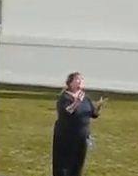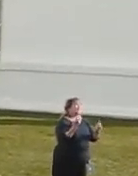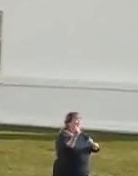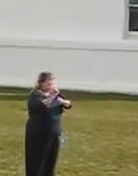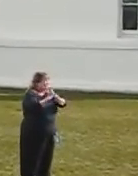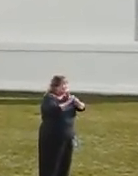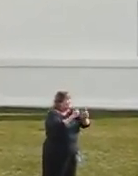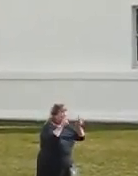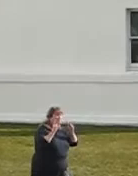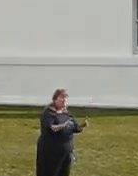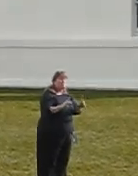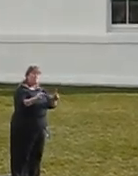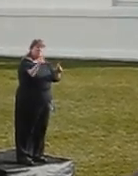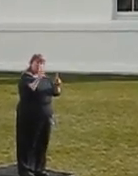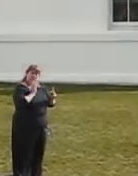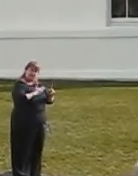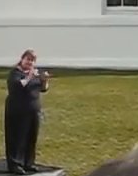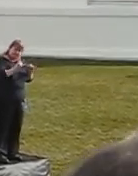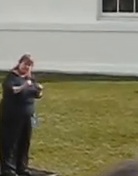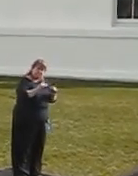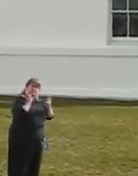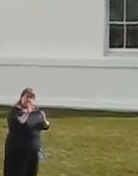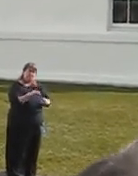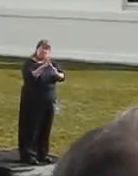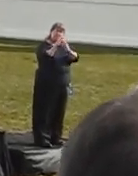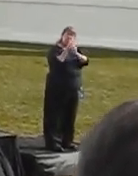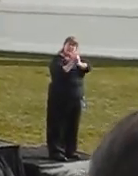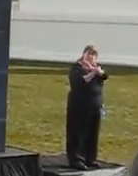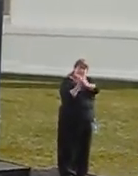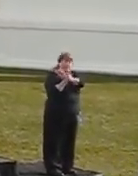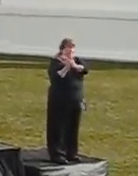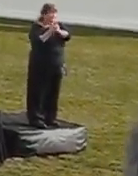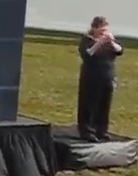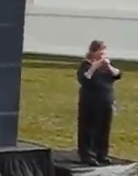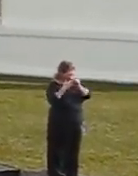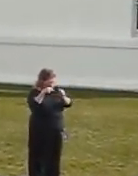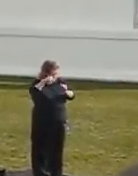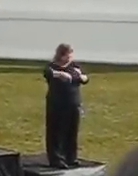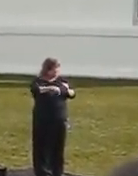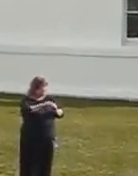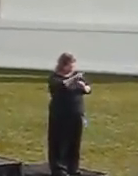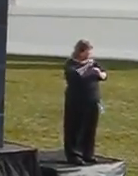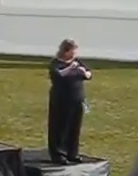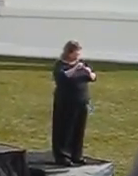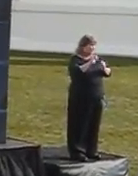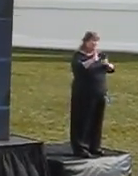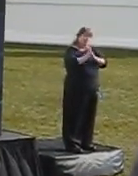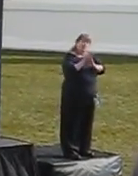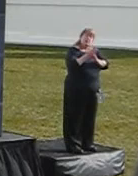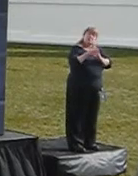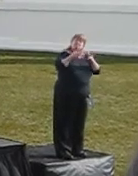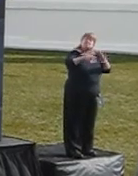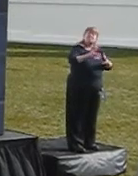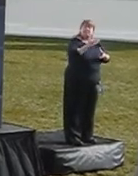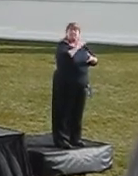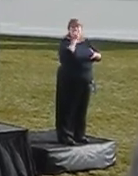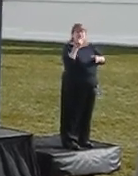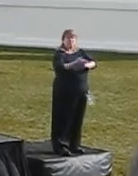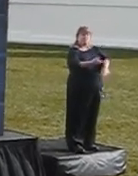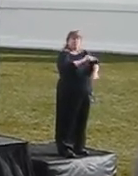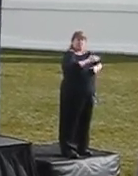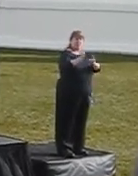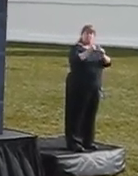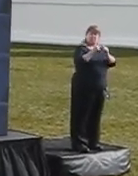as one of us can do with our individual and unique talents to leave this Commonwealth a better place than we found